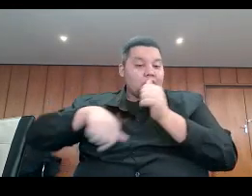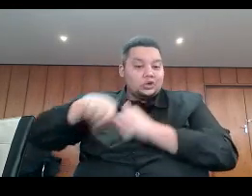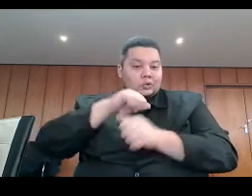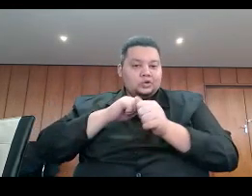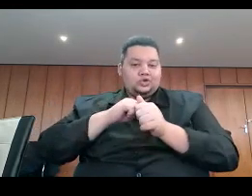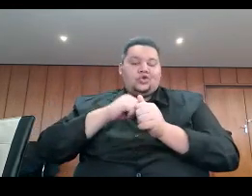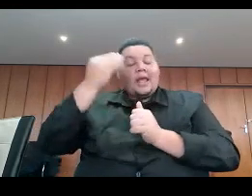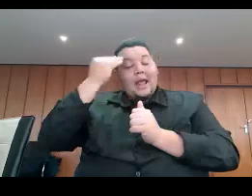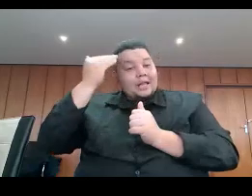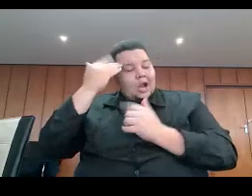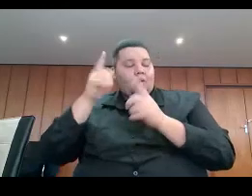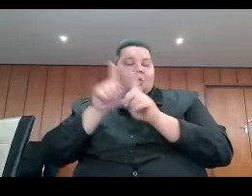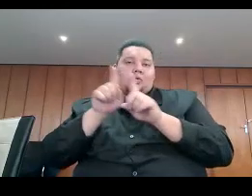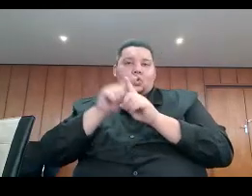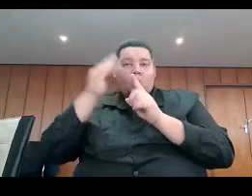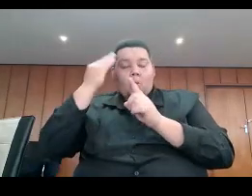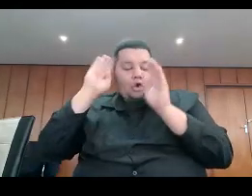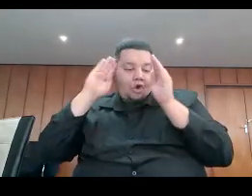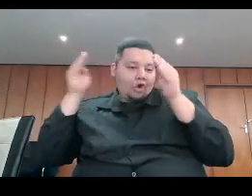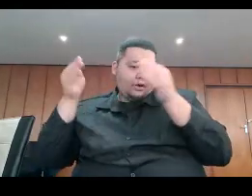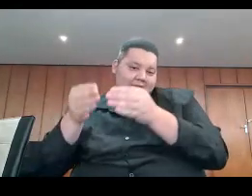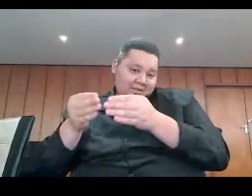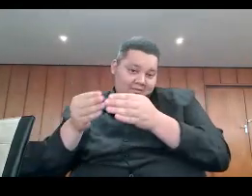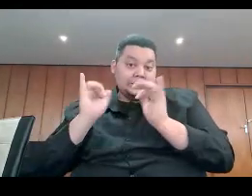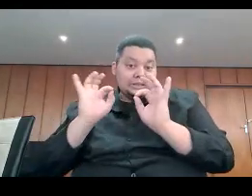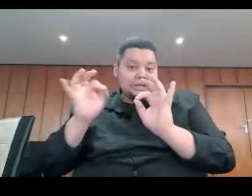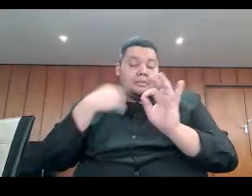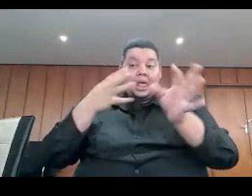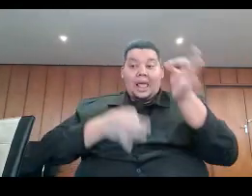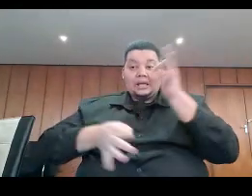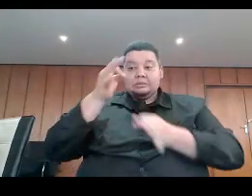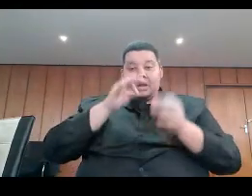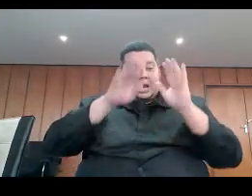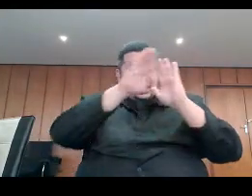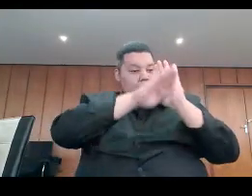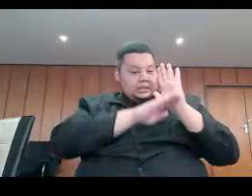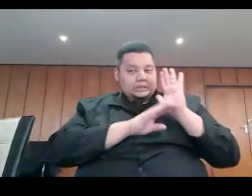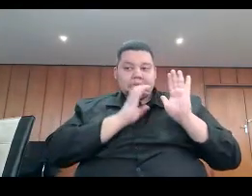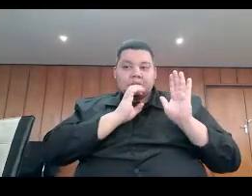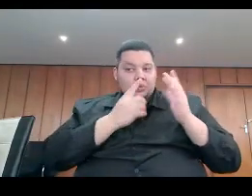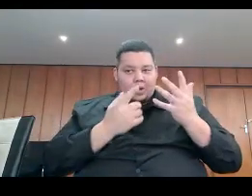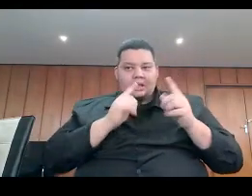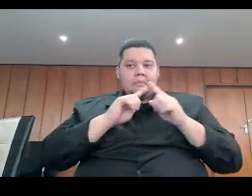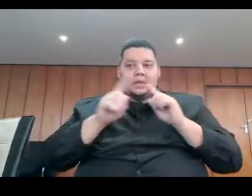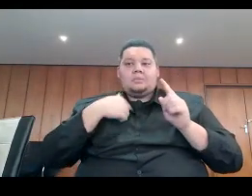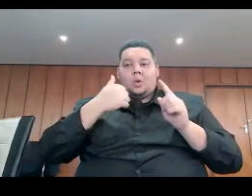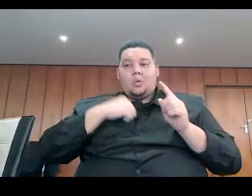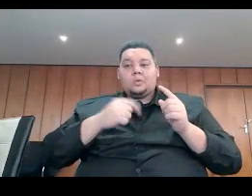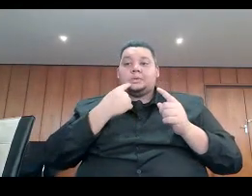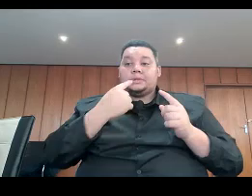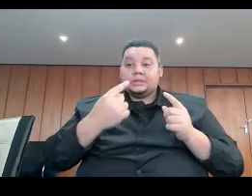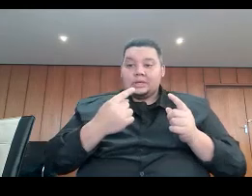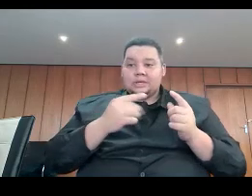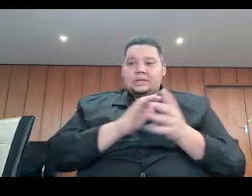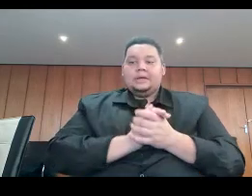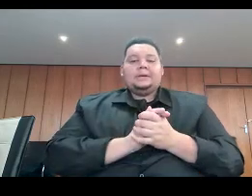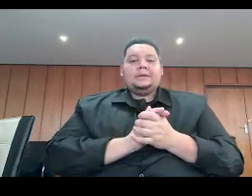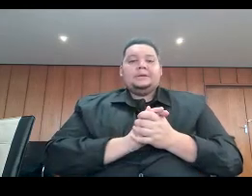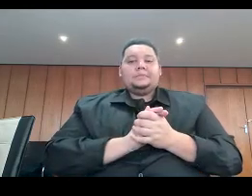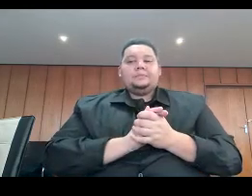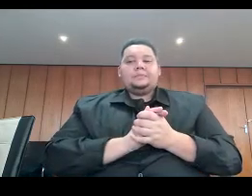intellectual, cognitive. And I'm not going to go through explaining what that list is, but I do want to say that these